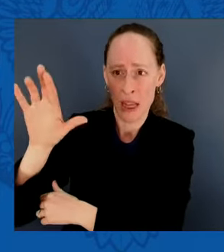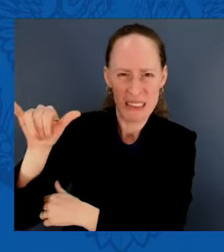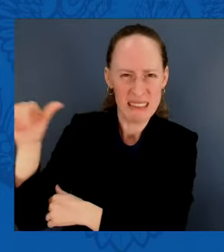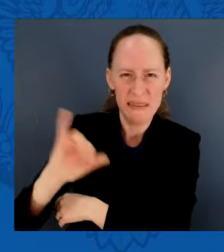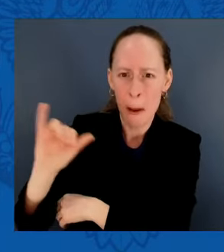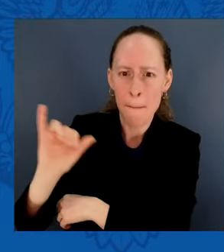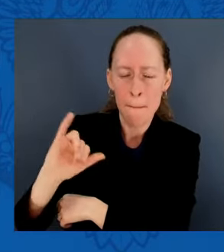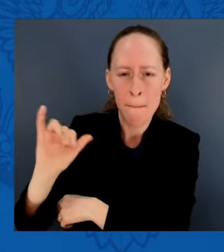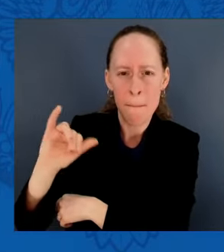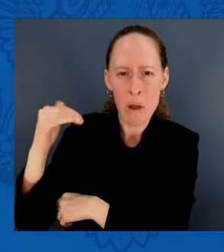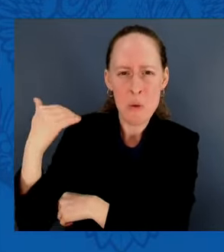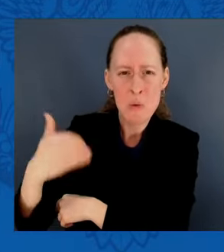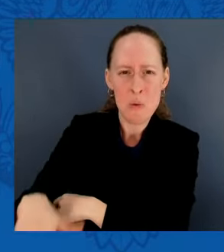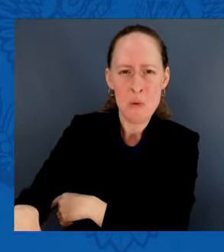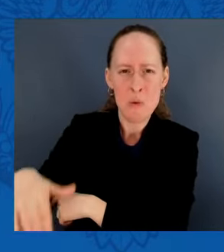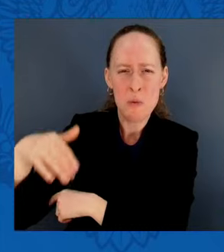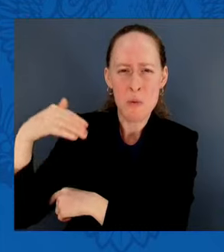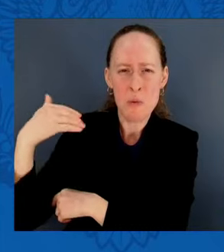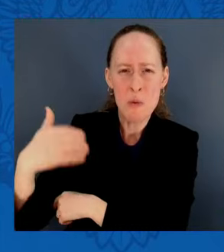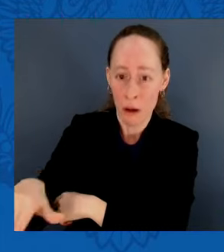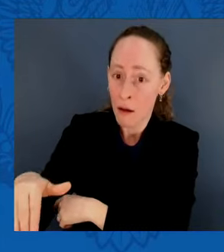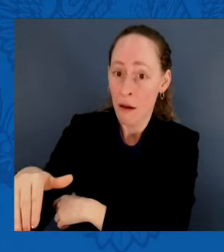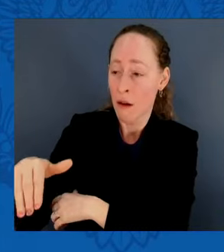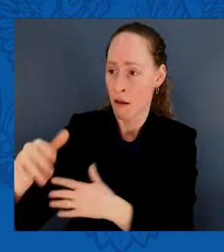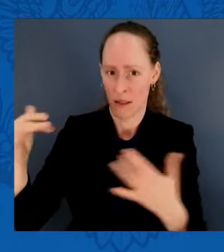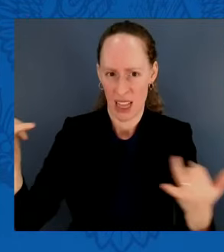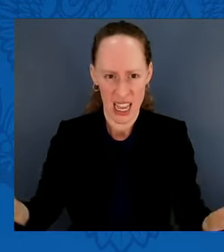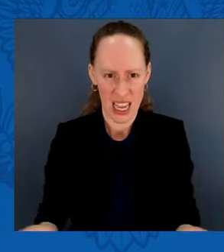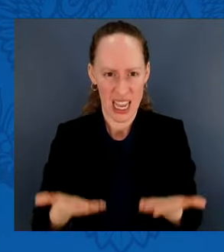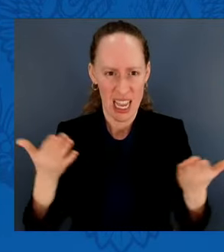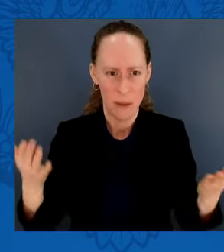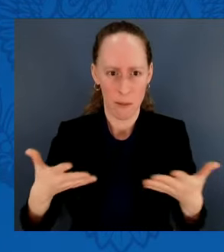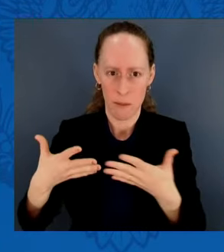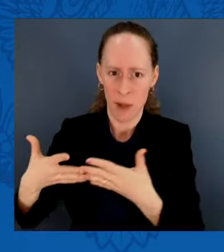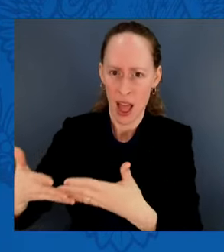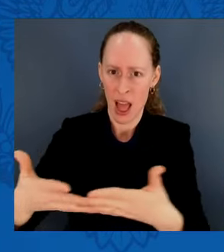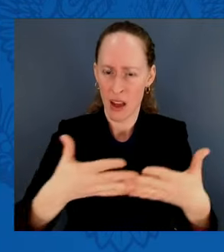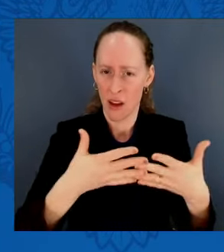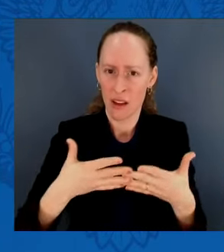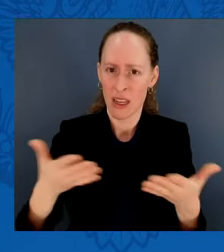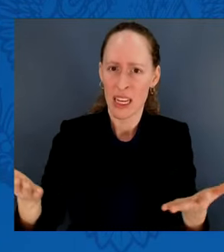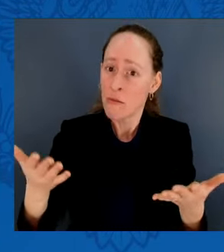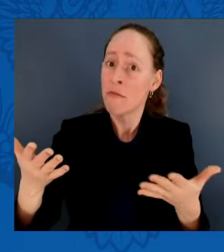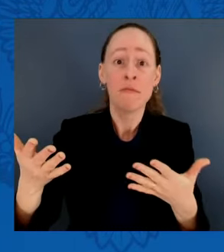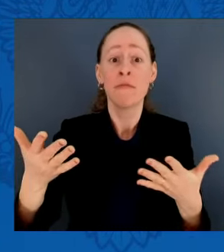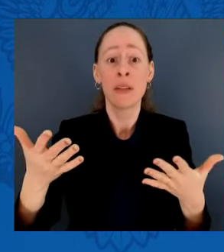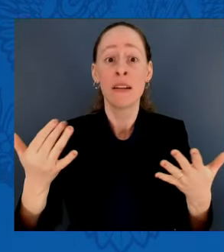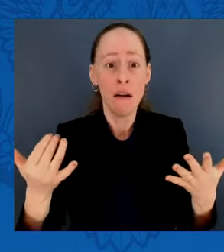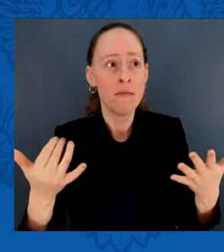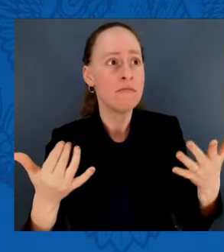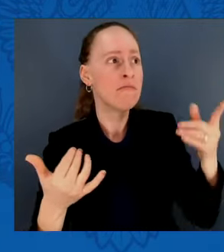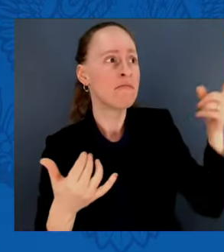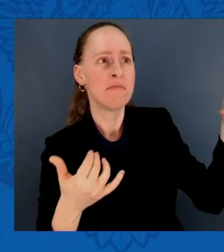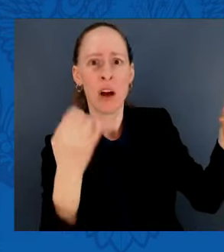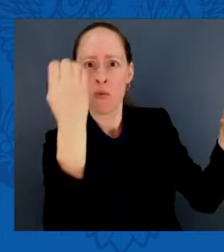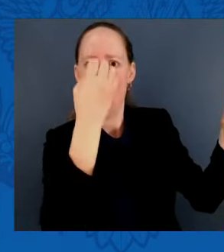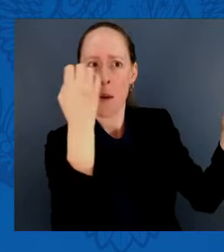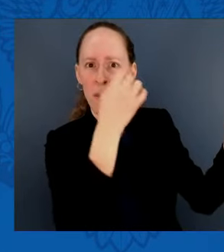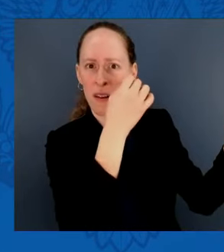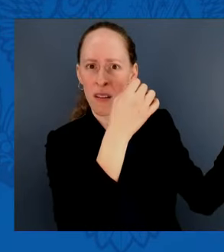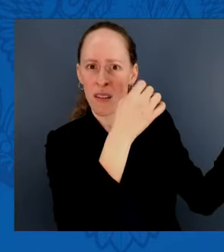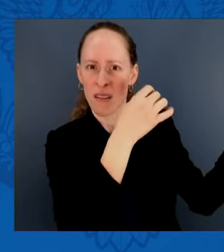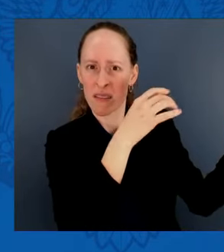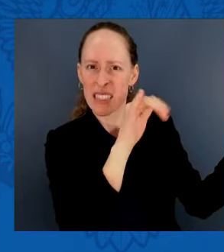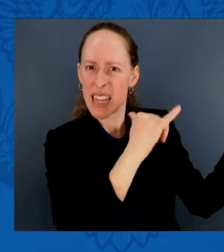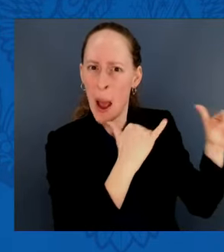overseas at the very same time. Overseas, Putin of Russia is on the march, invading